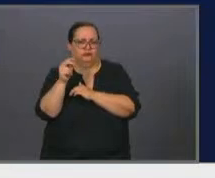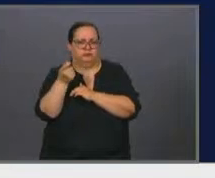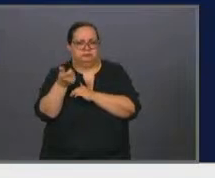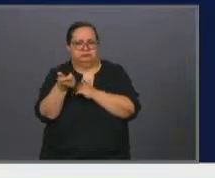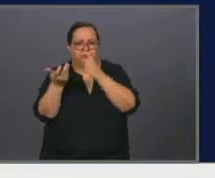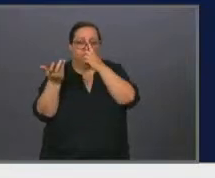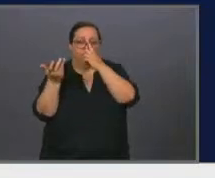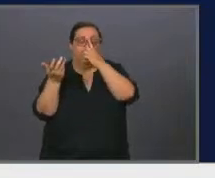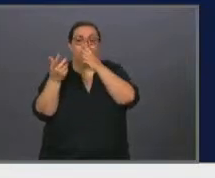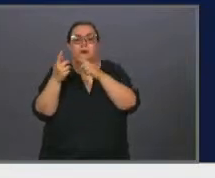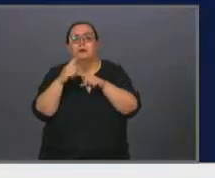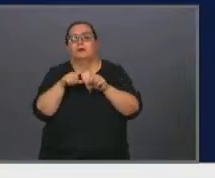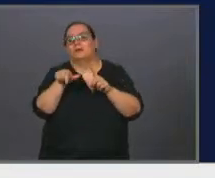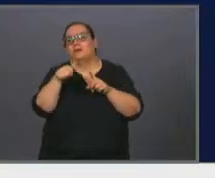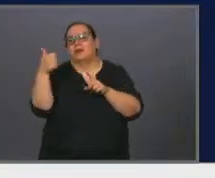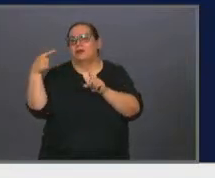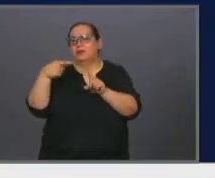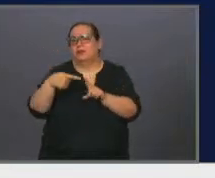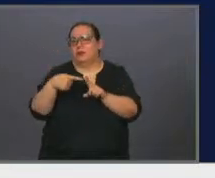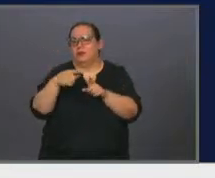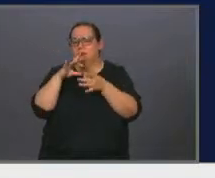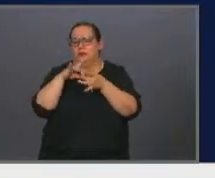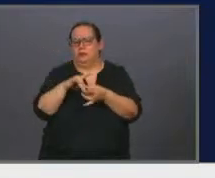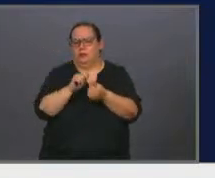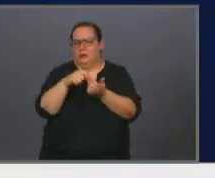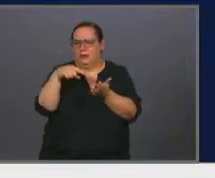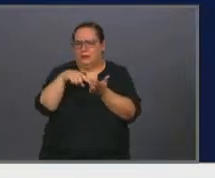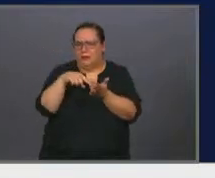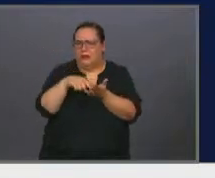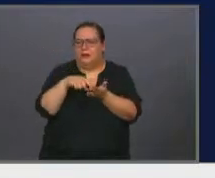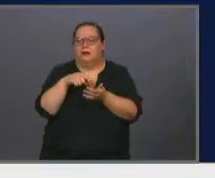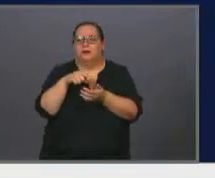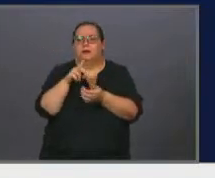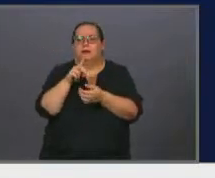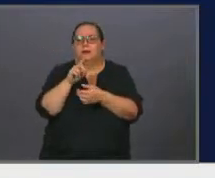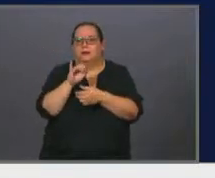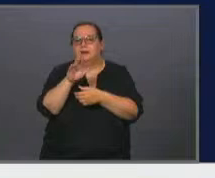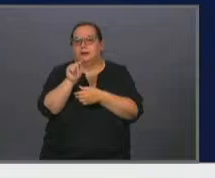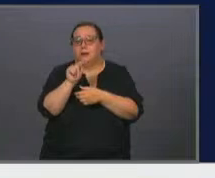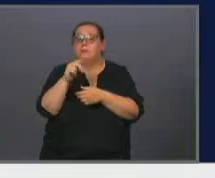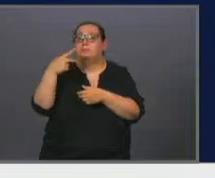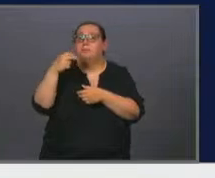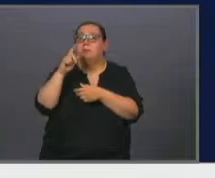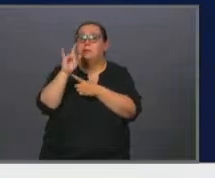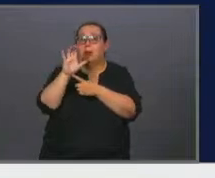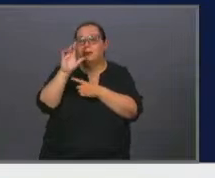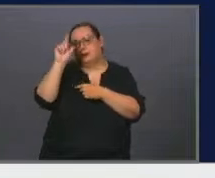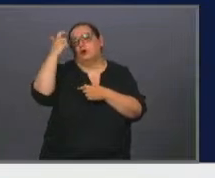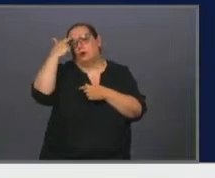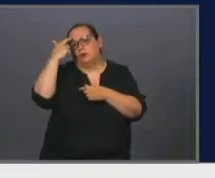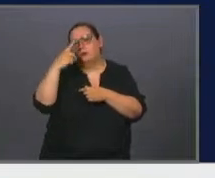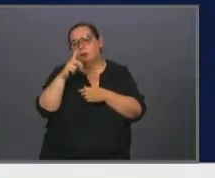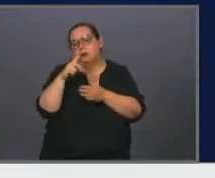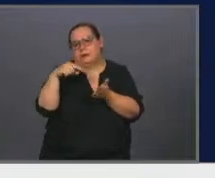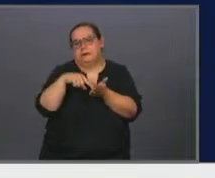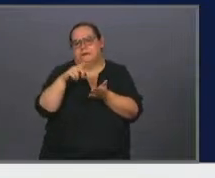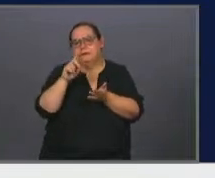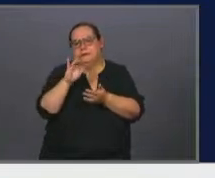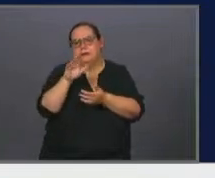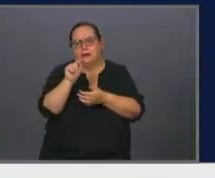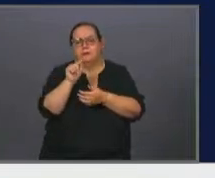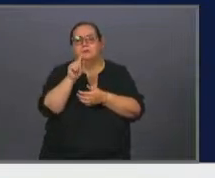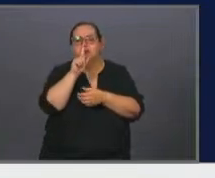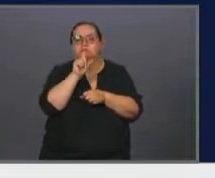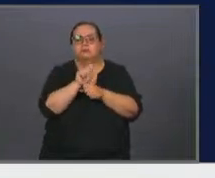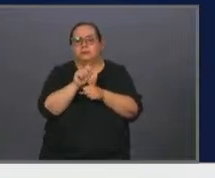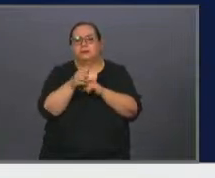One other point regarding debt is public debt or government debt turns out to be a